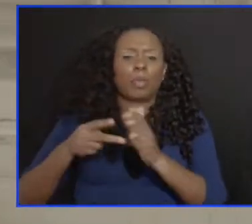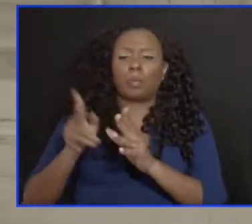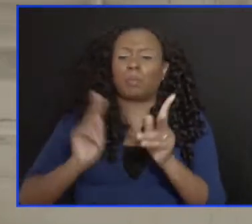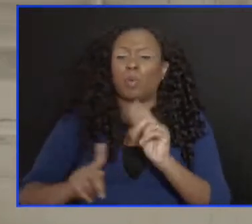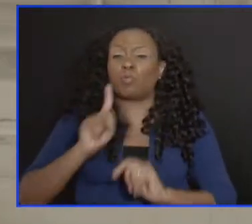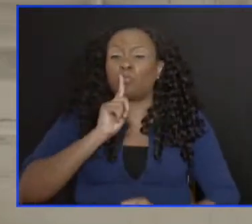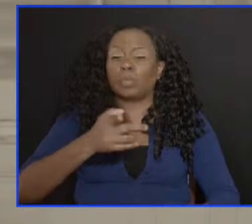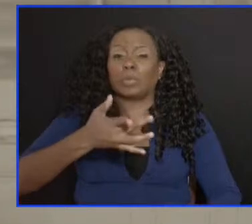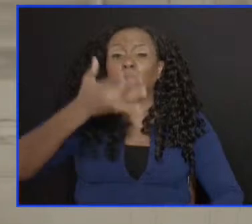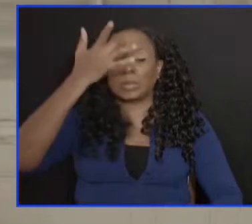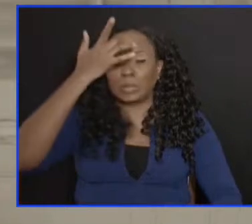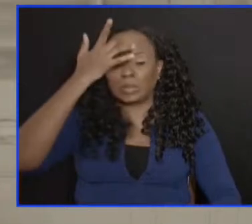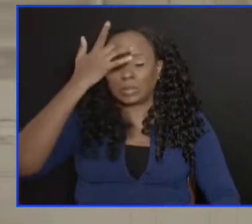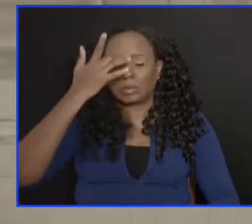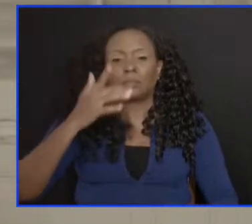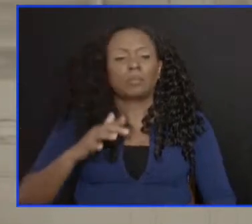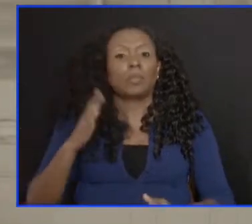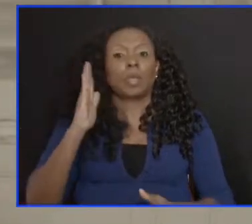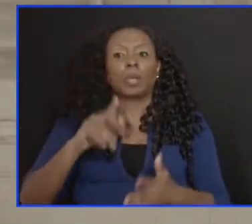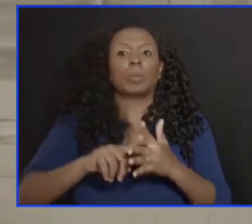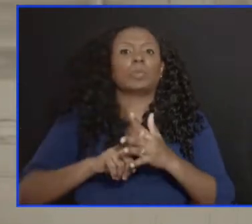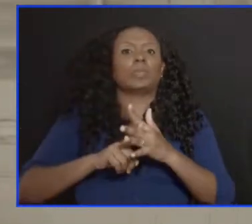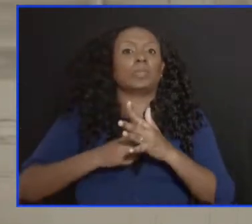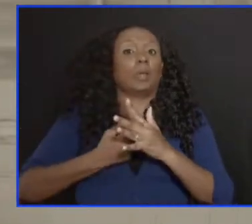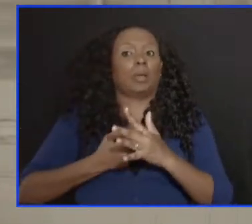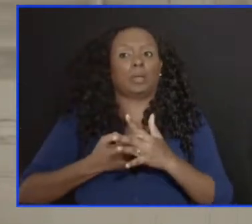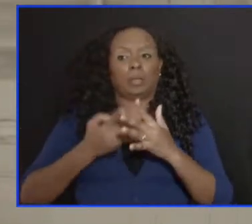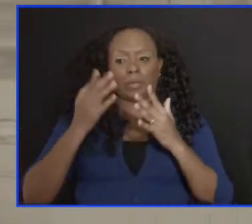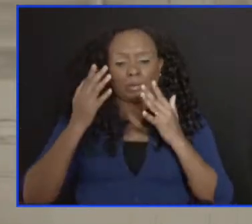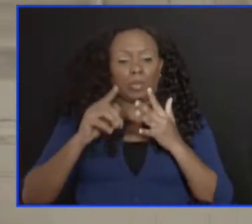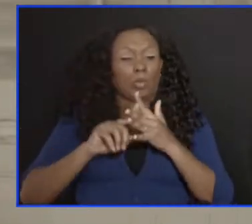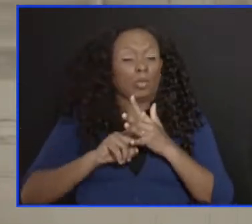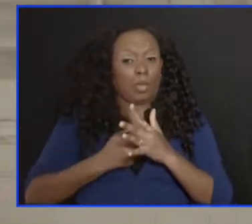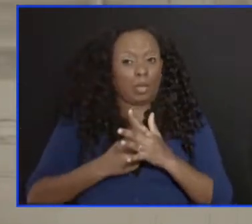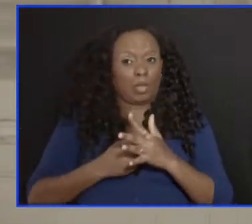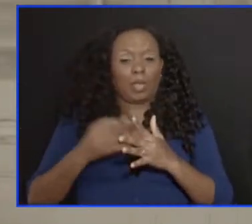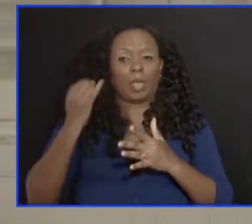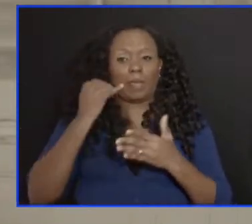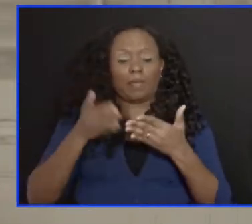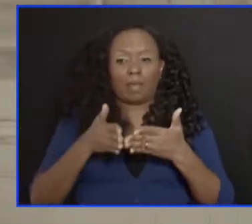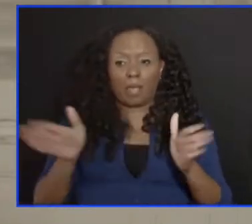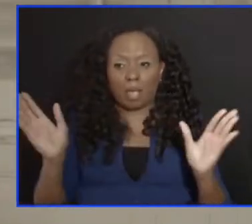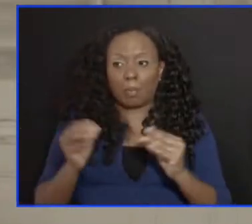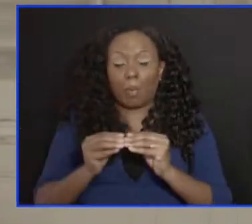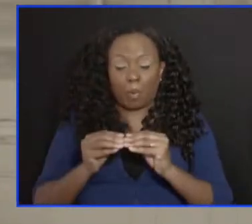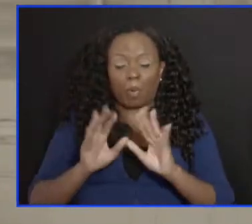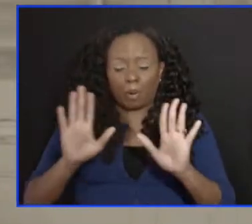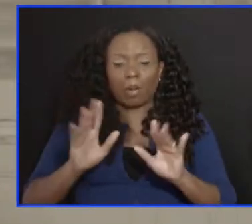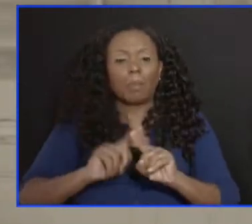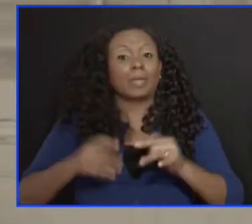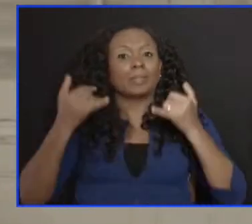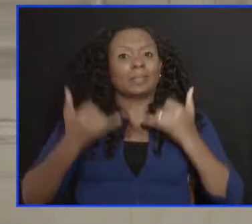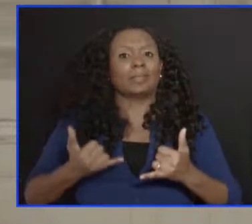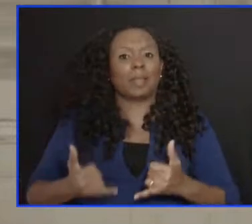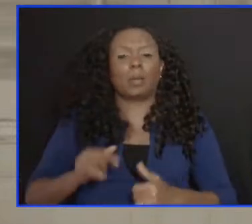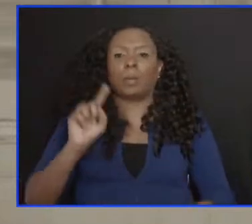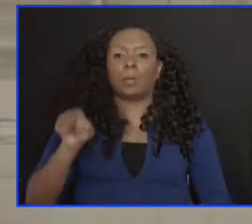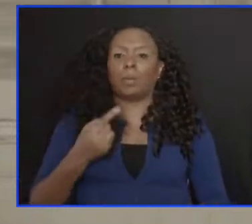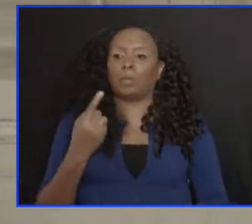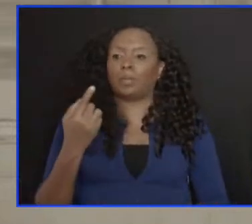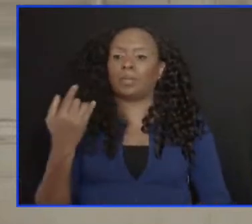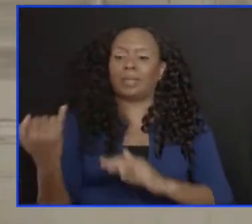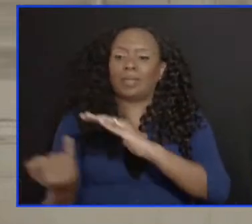at present, and this is how we will start and probably expand. And as we expand, we'll let you know. Those individuals, families